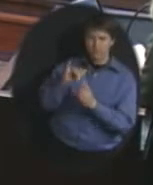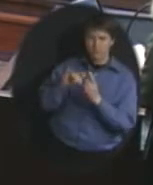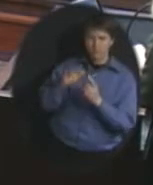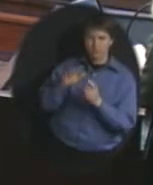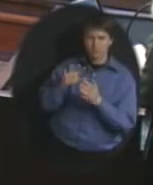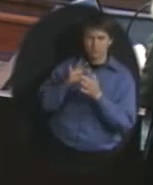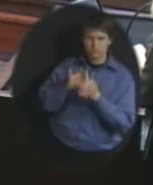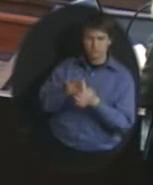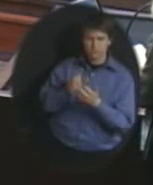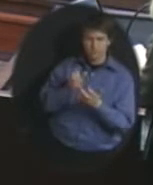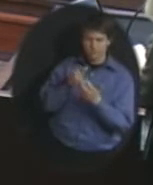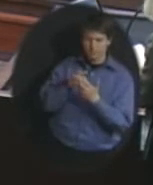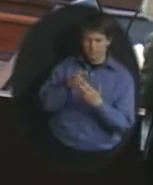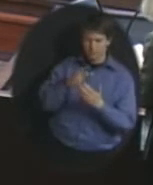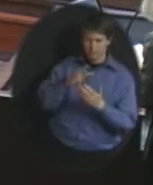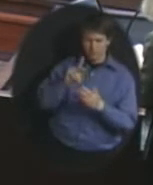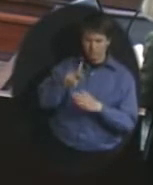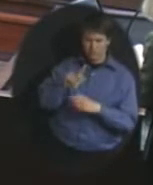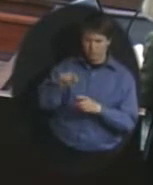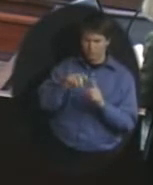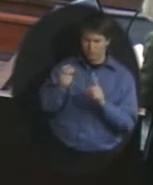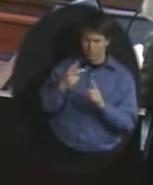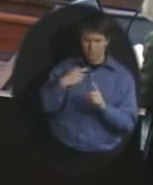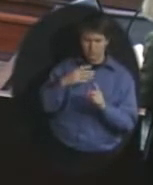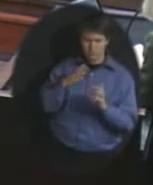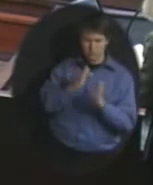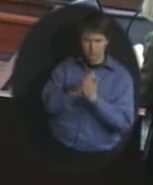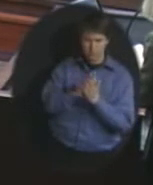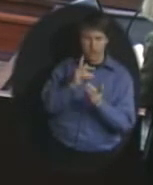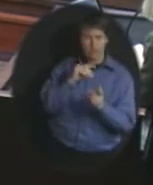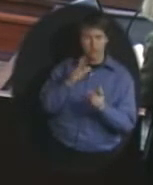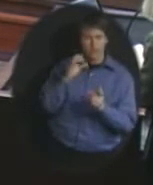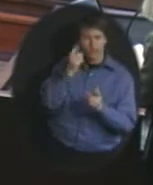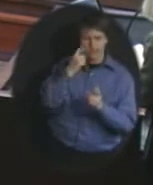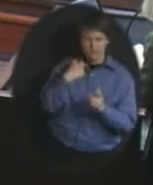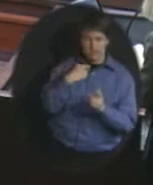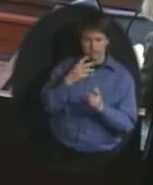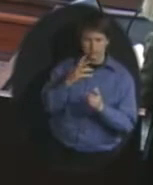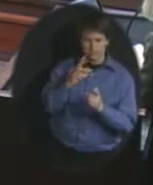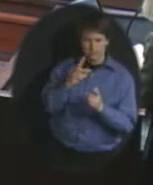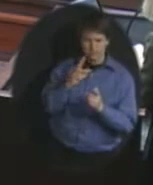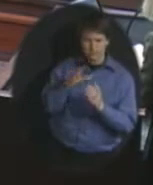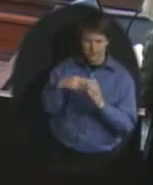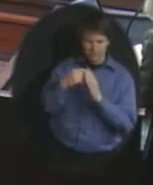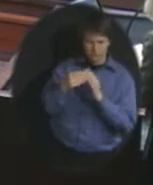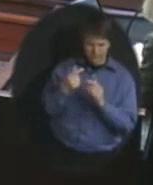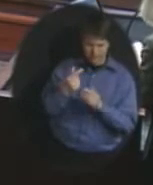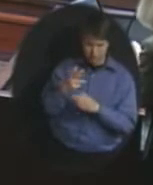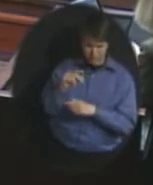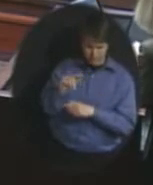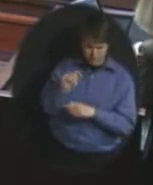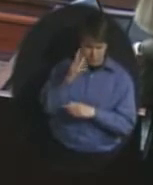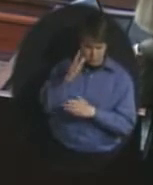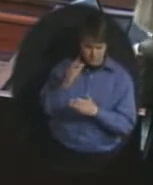of our schools, K through 12. I take it that those strategies are being implemented outside of the grant that we'll be approving tonight?